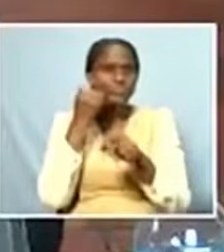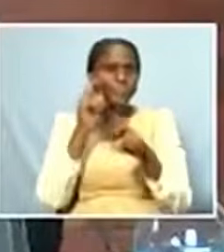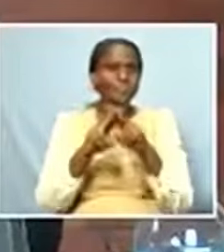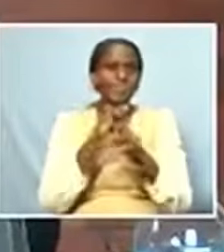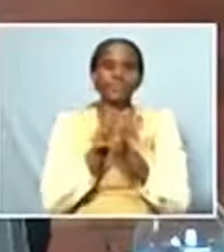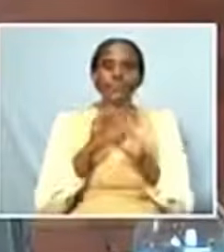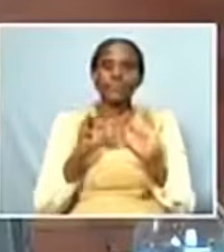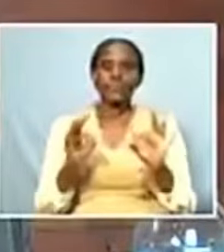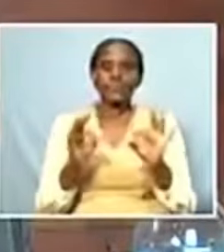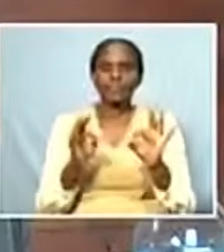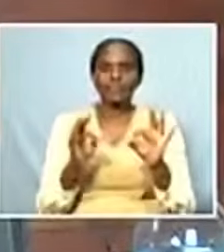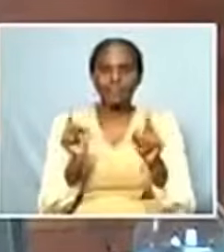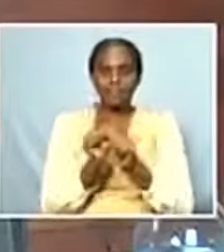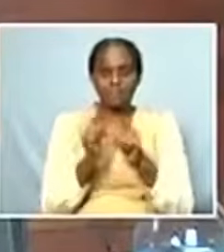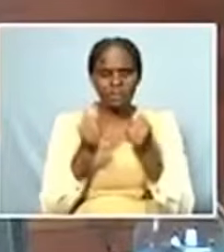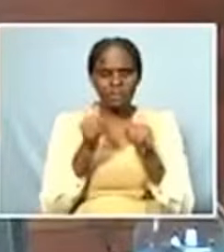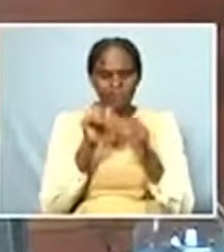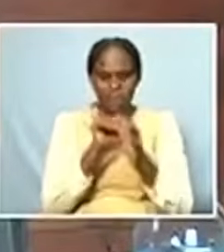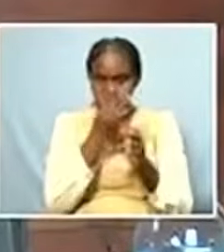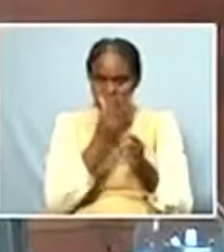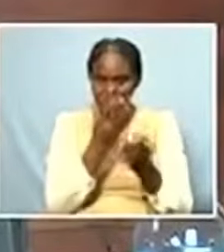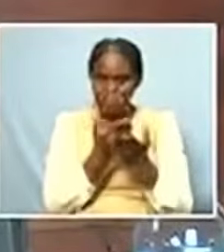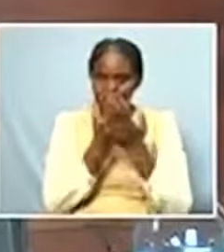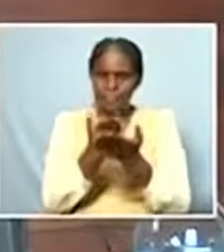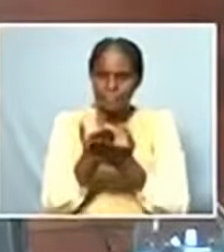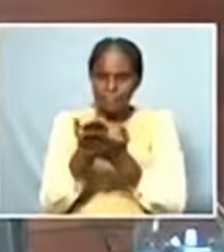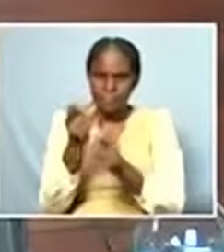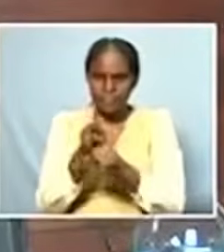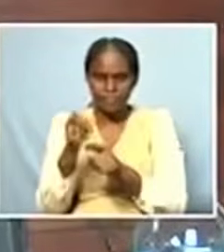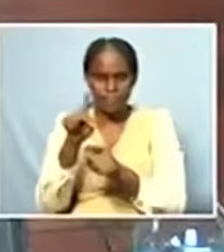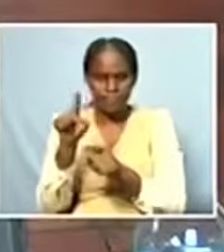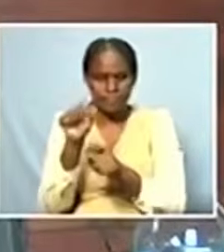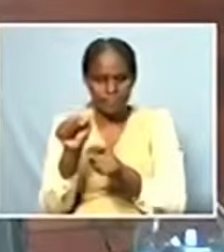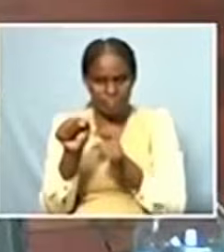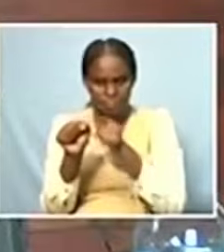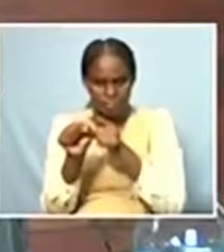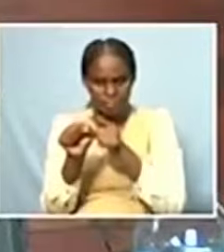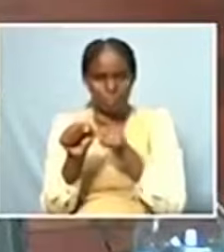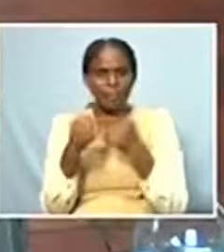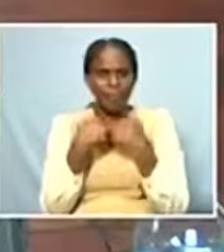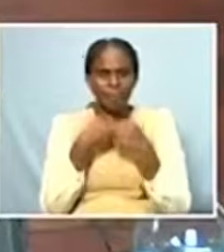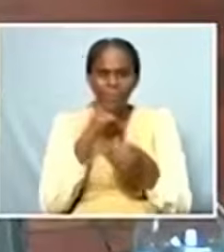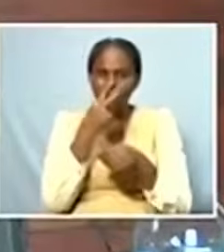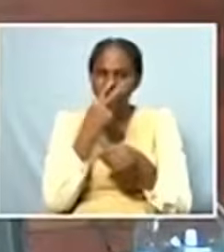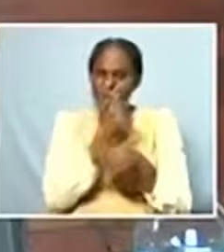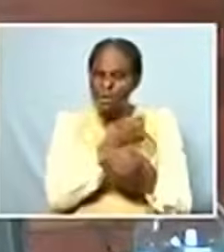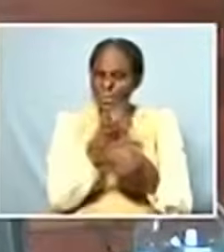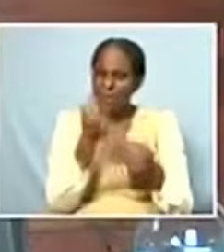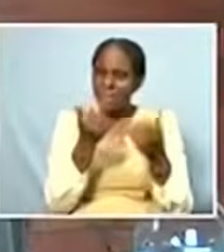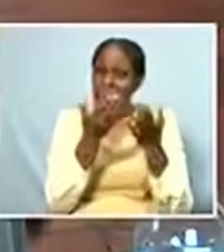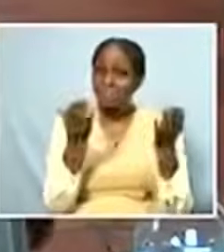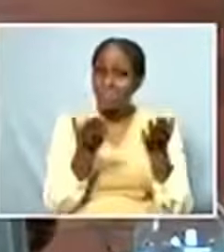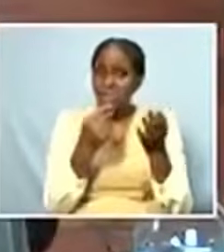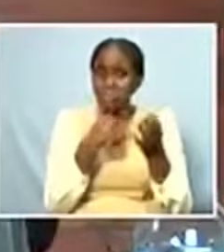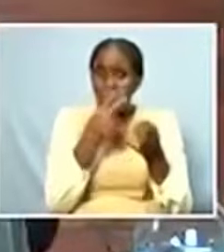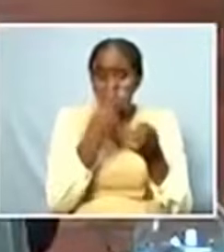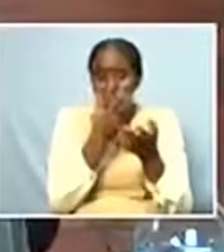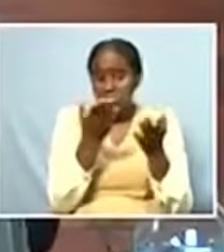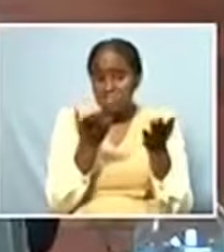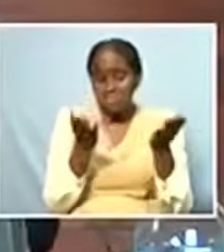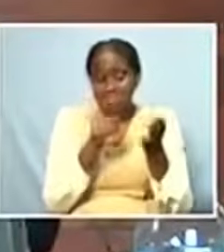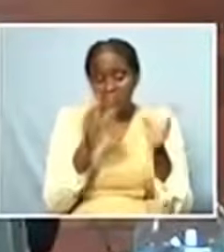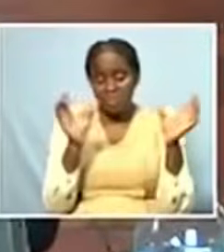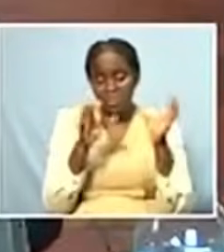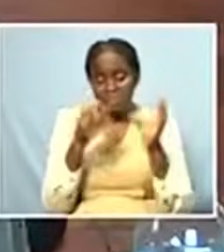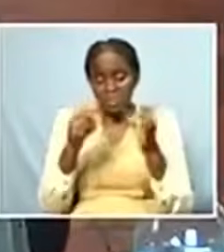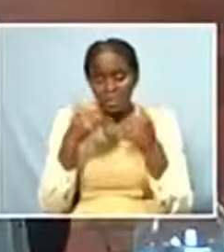freely. And in the submission by the PS, I have not seen anywhere where this committee has